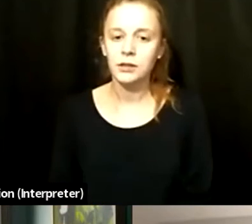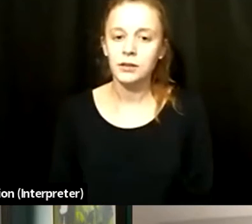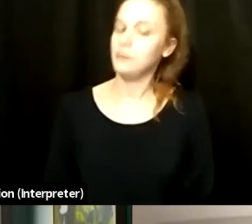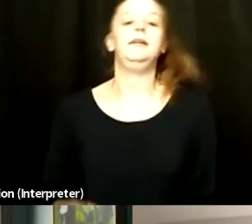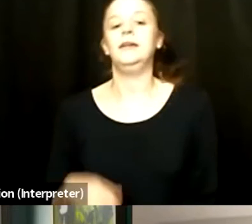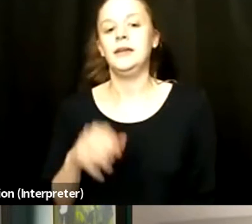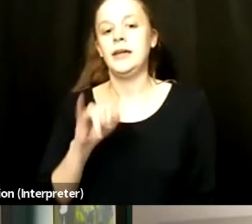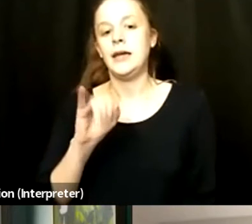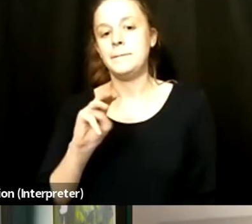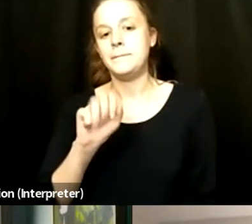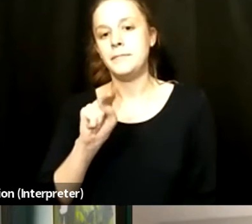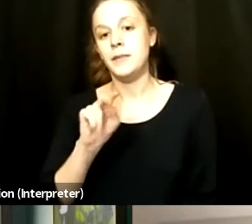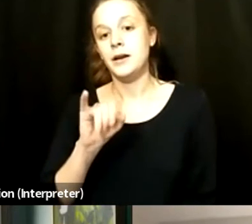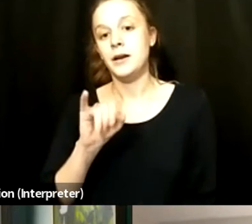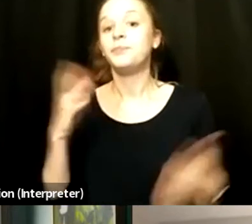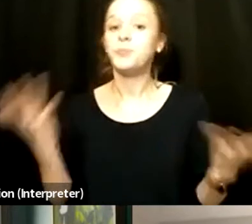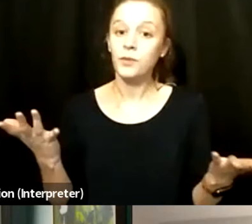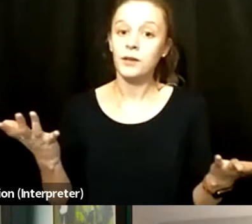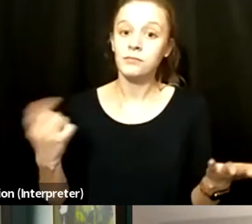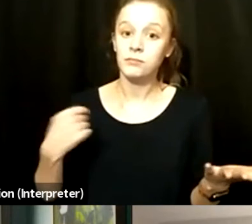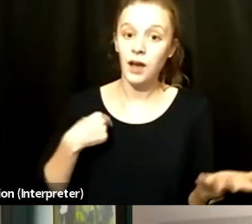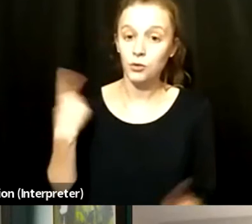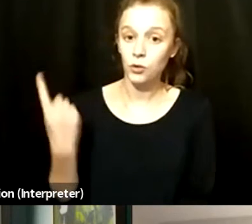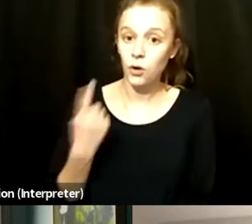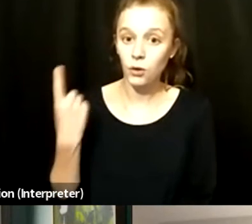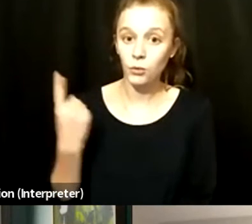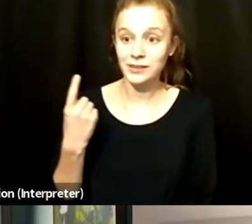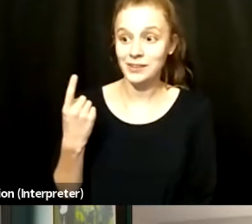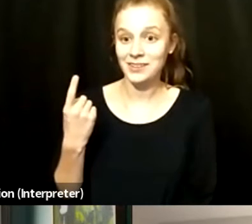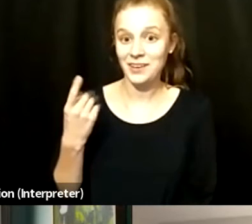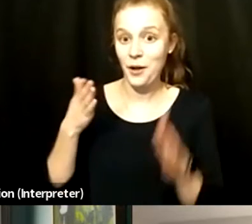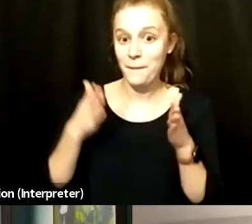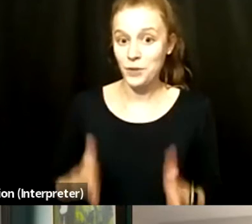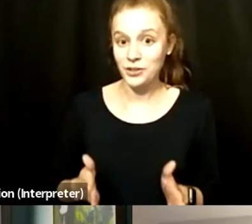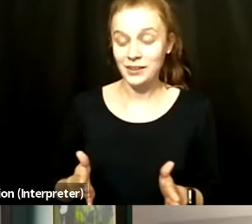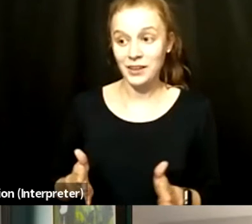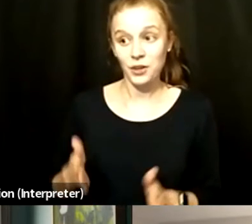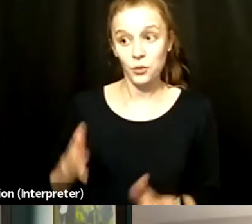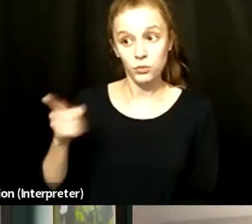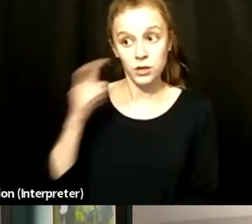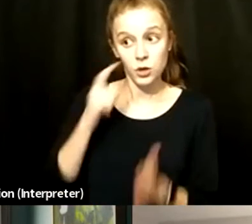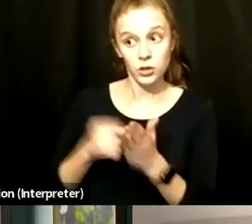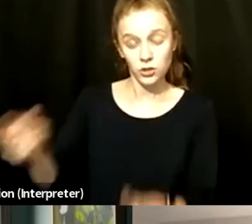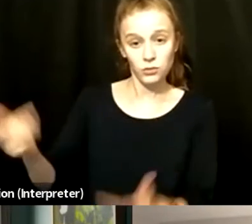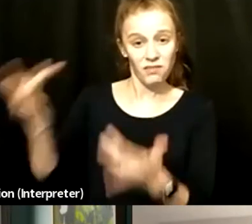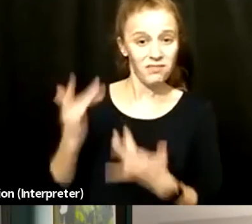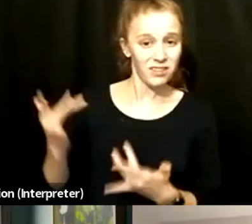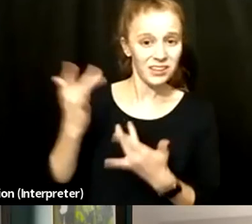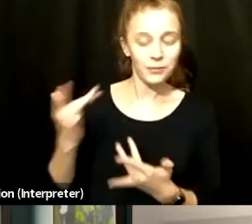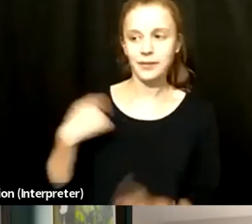I, I was always one of those people where like the instant I got an inkling you were feeling sorry for me or weren't challenging me, I was